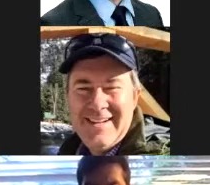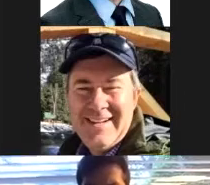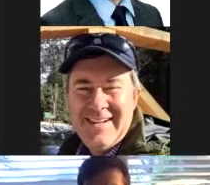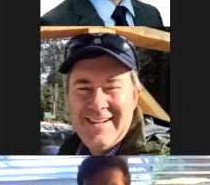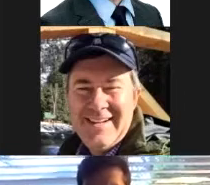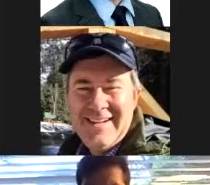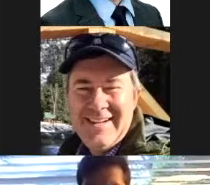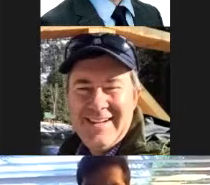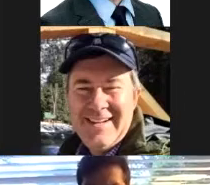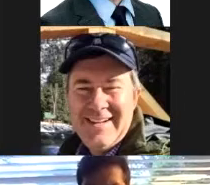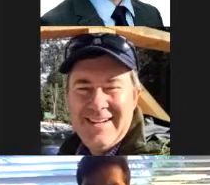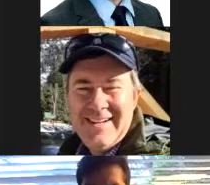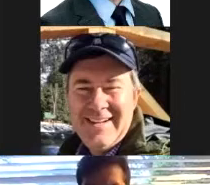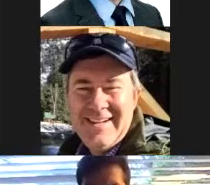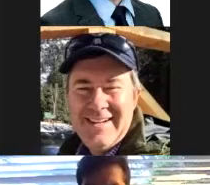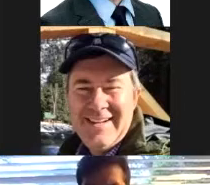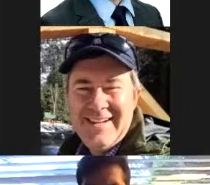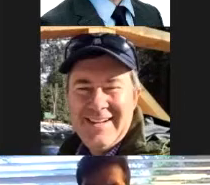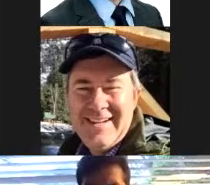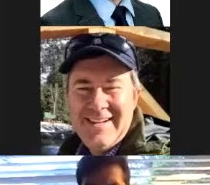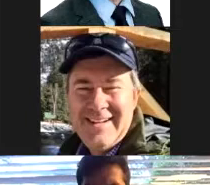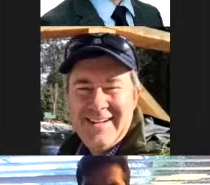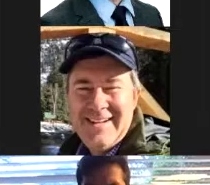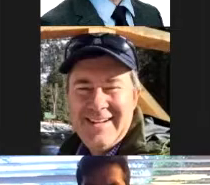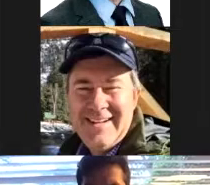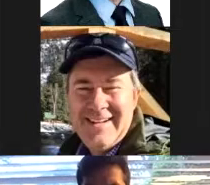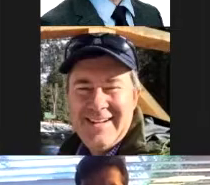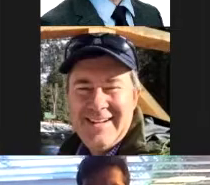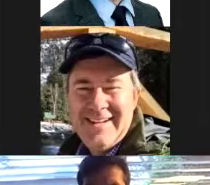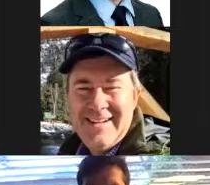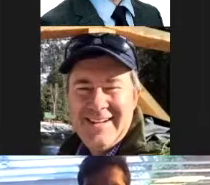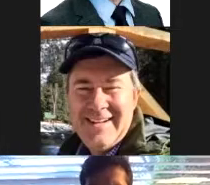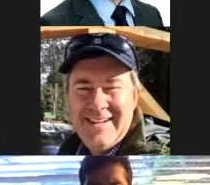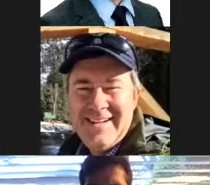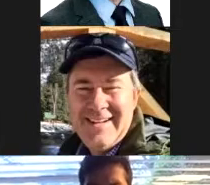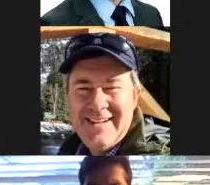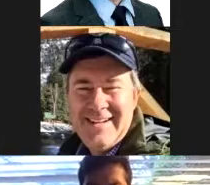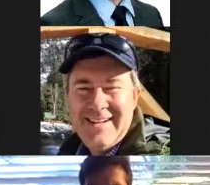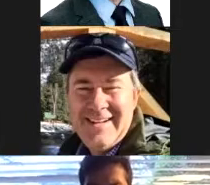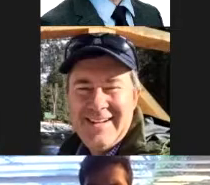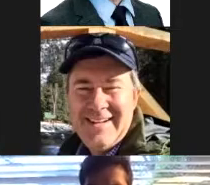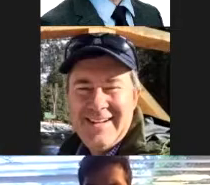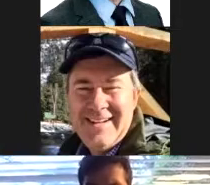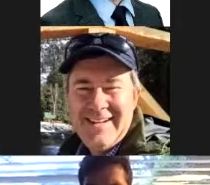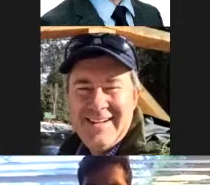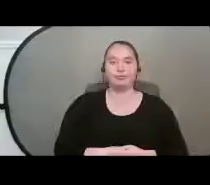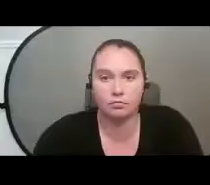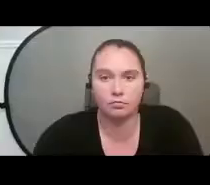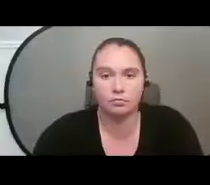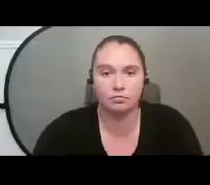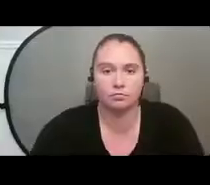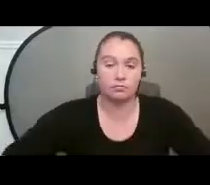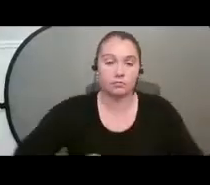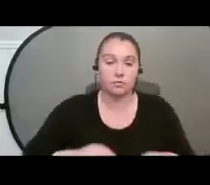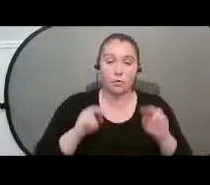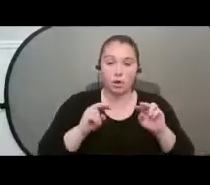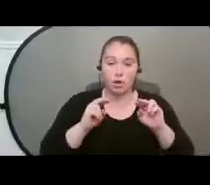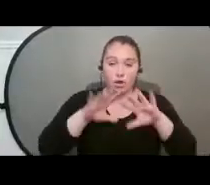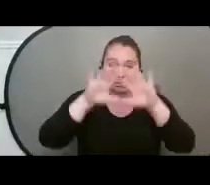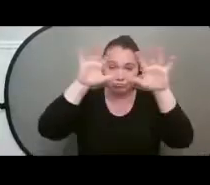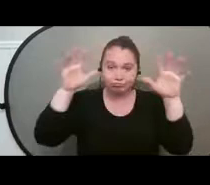Kendrick along the way. And starting at a broad level, we of course look at the site. Here's Kendrick Elementary School,